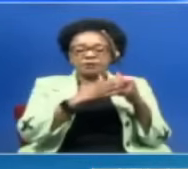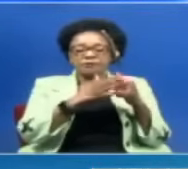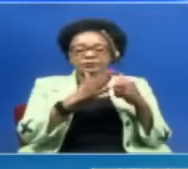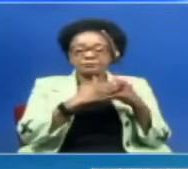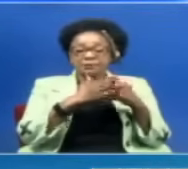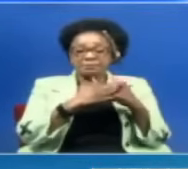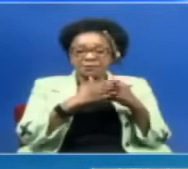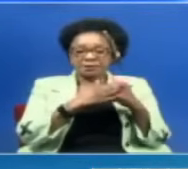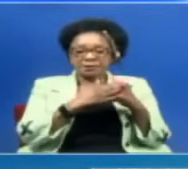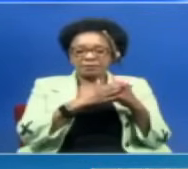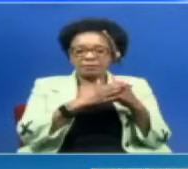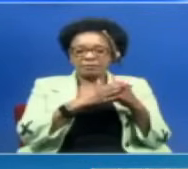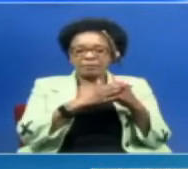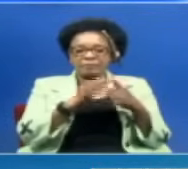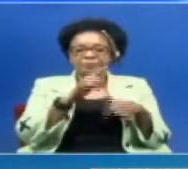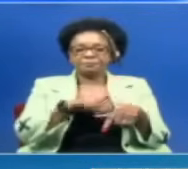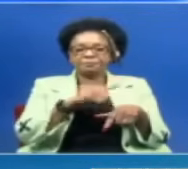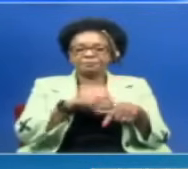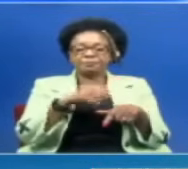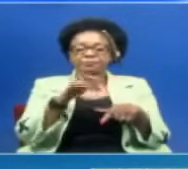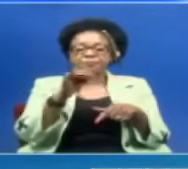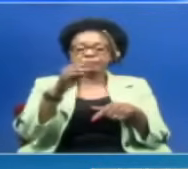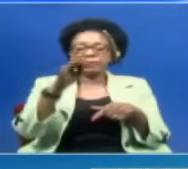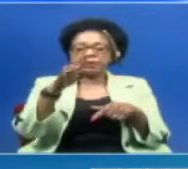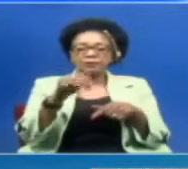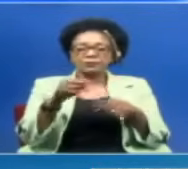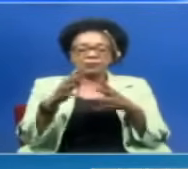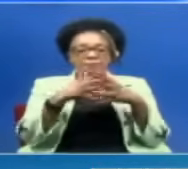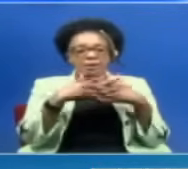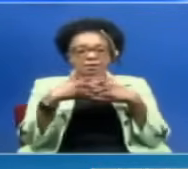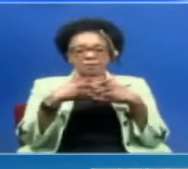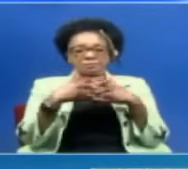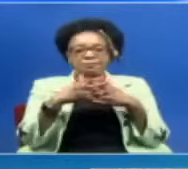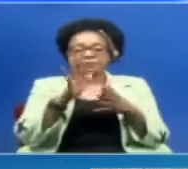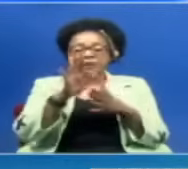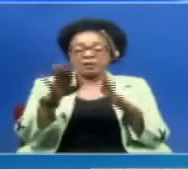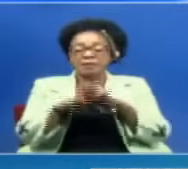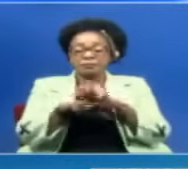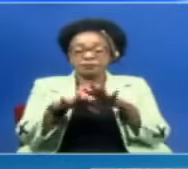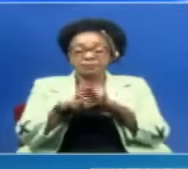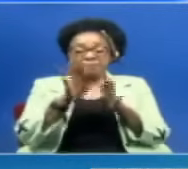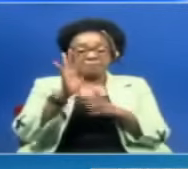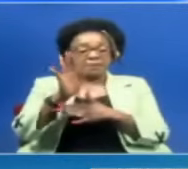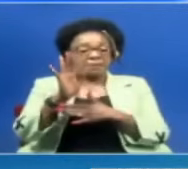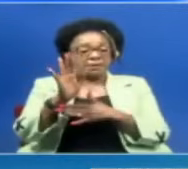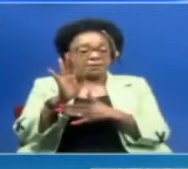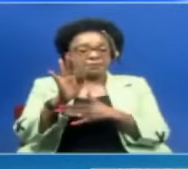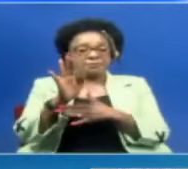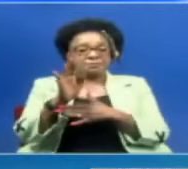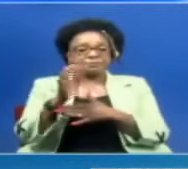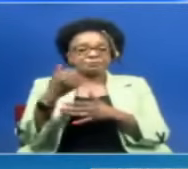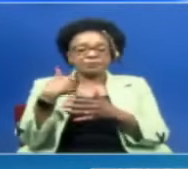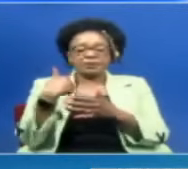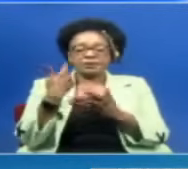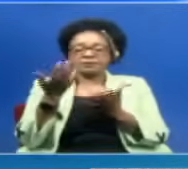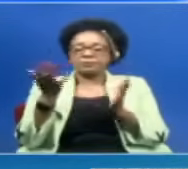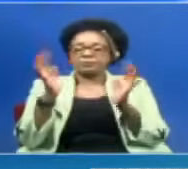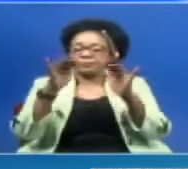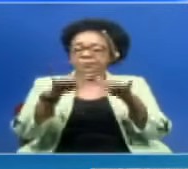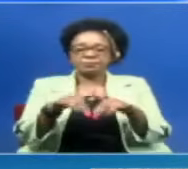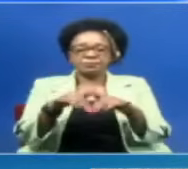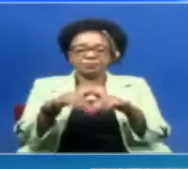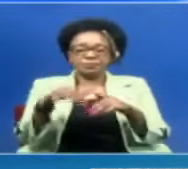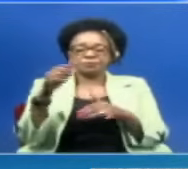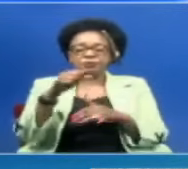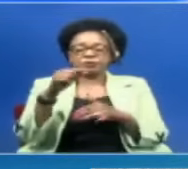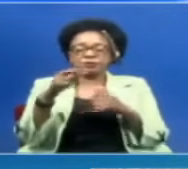after meeting tech giants in the US. As for his deputy Rigathi Gachagua, he is expected to attend the G77